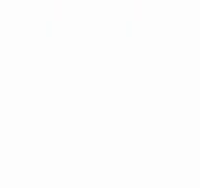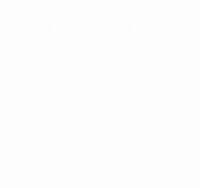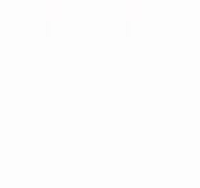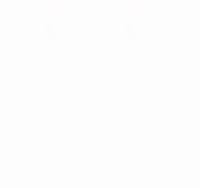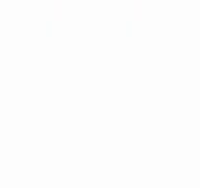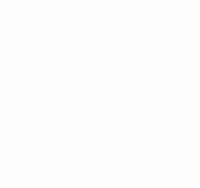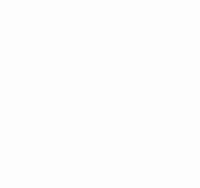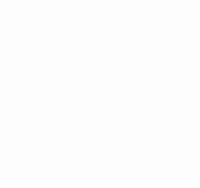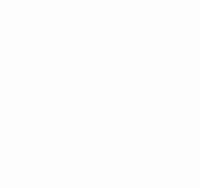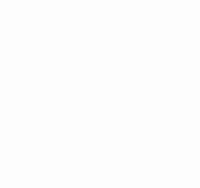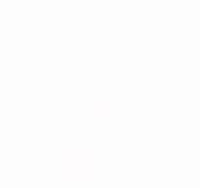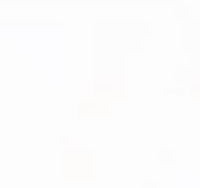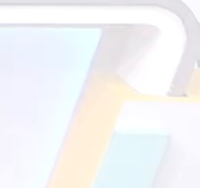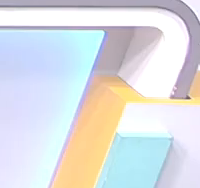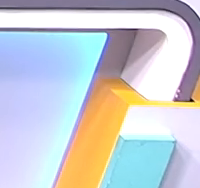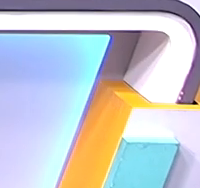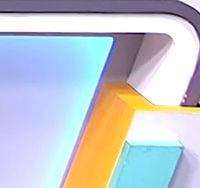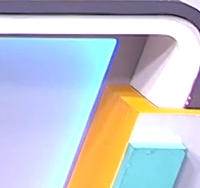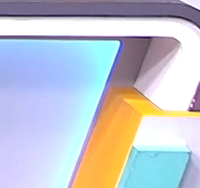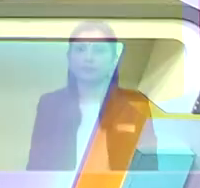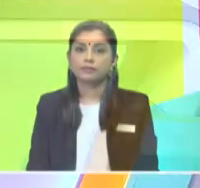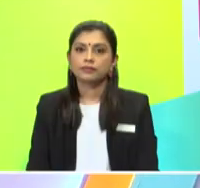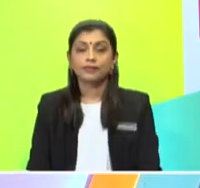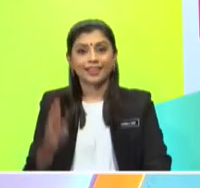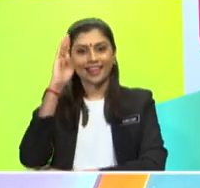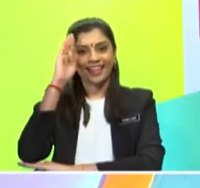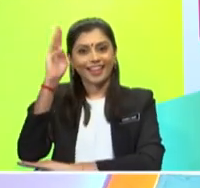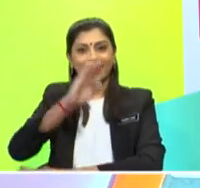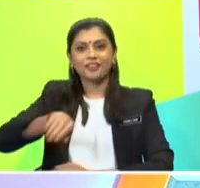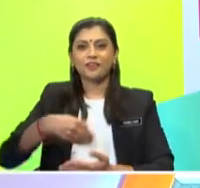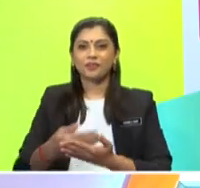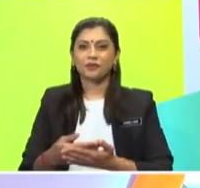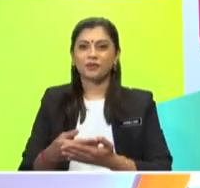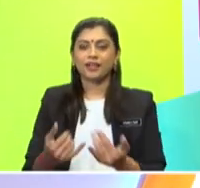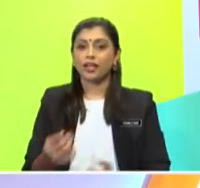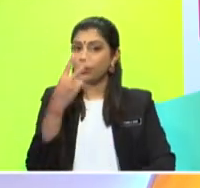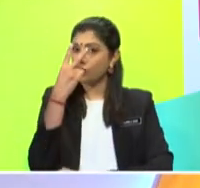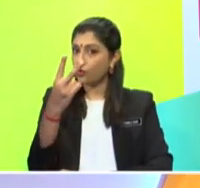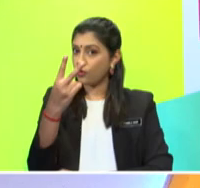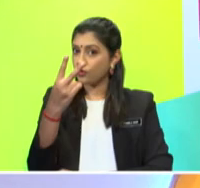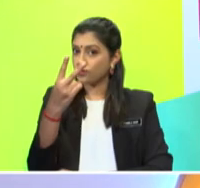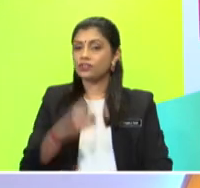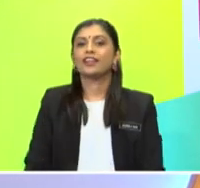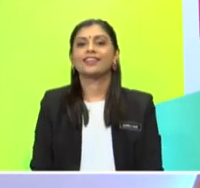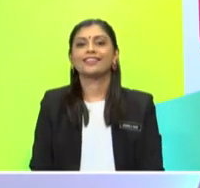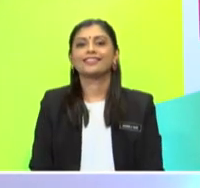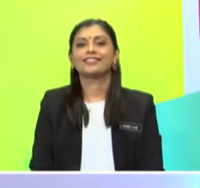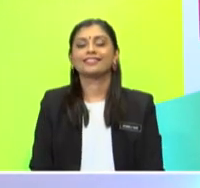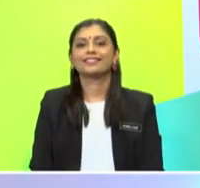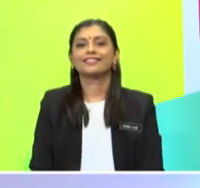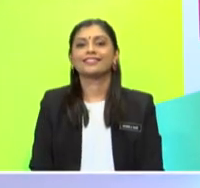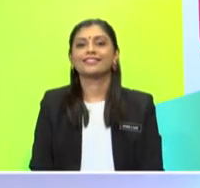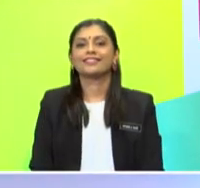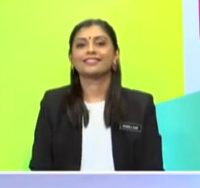DidikTV KPM. Hello everyone, you are now watching Menengah Rendah or Lower Form